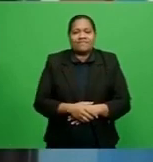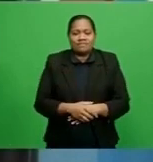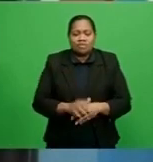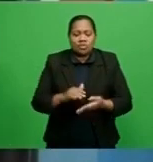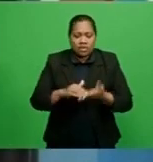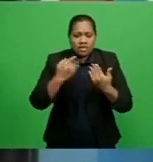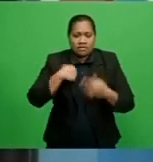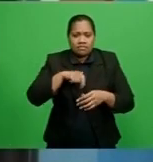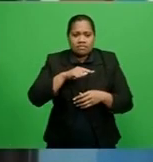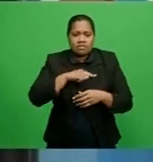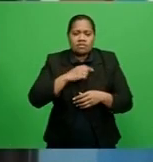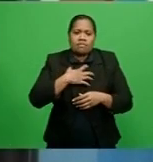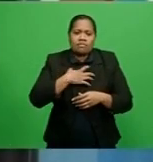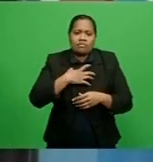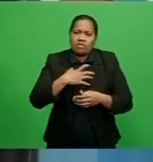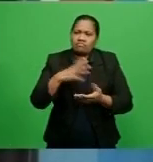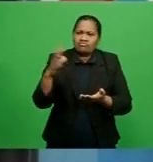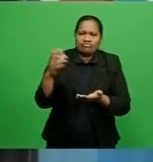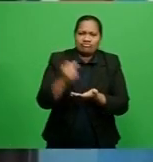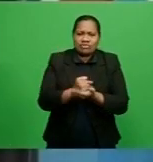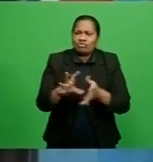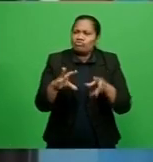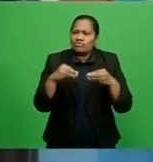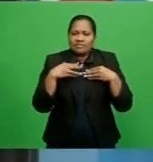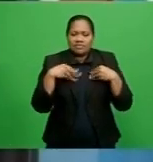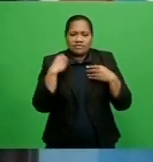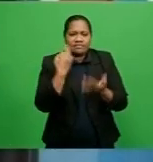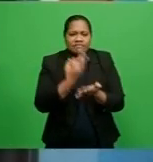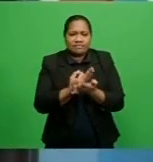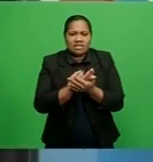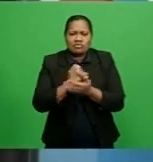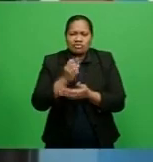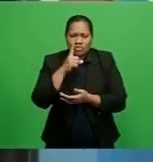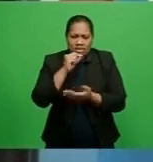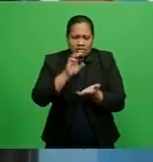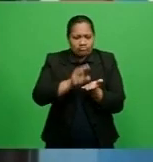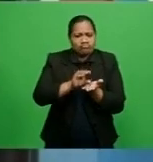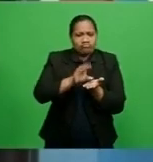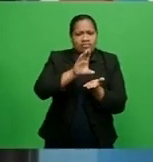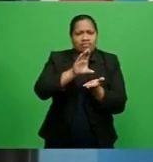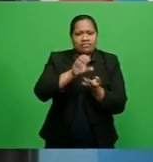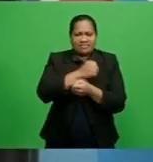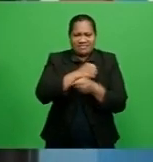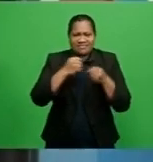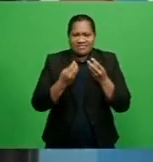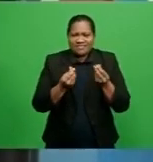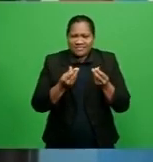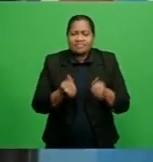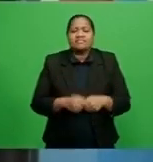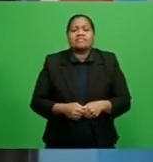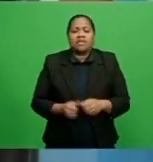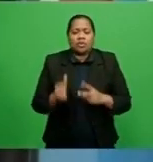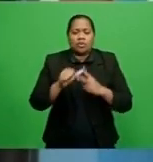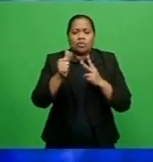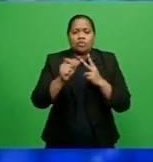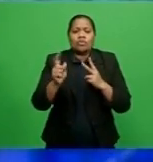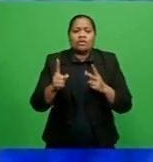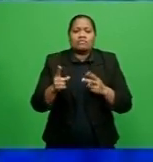much needed funding, in particular in propping up our foreign reserves and also improving liquidity within the system itself